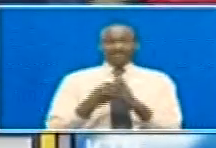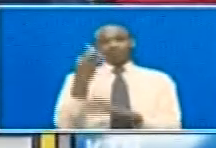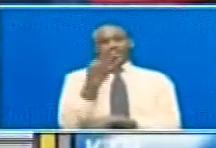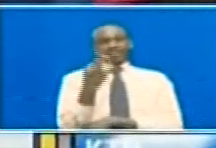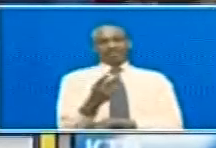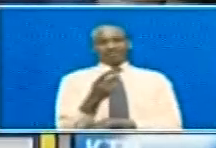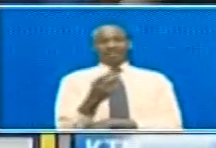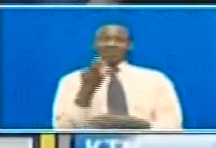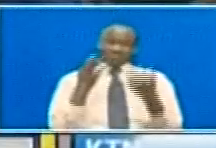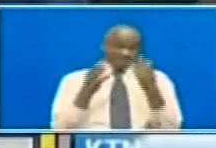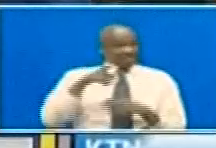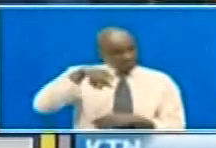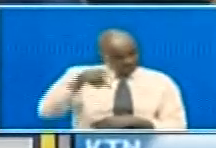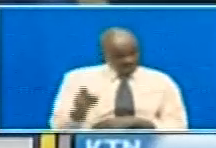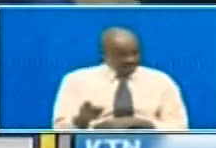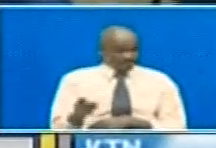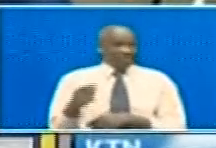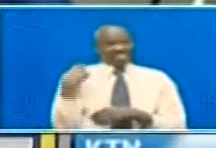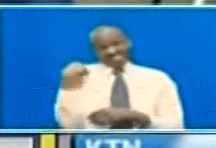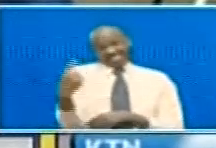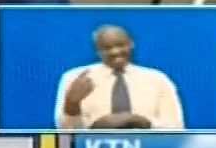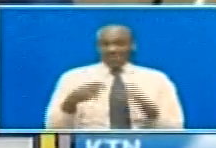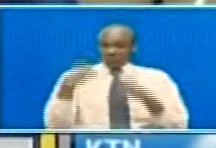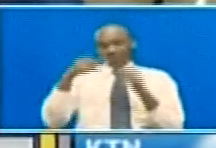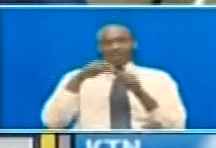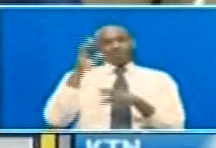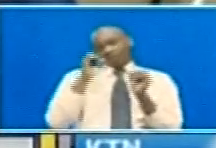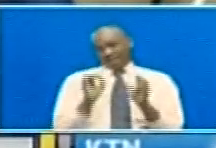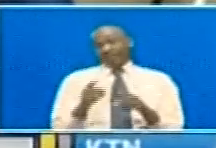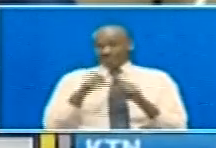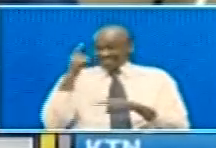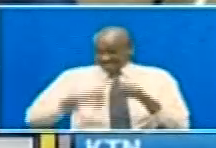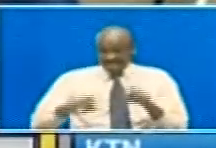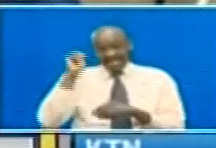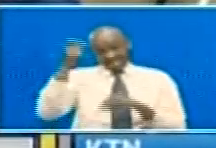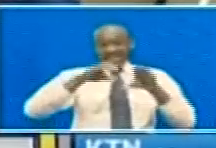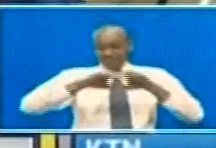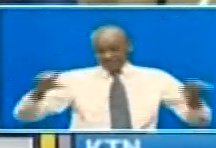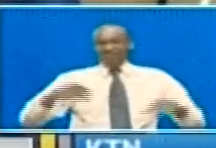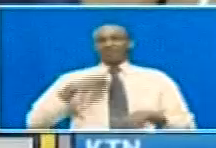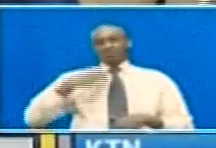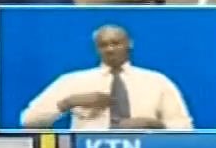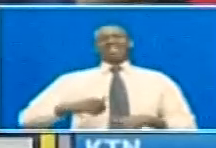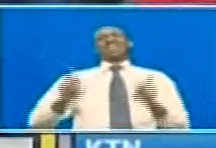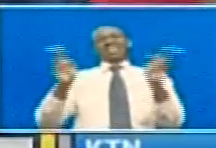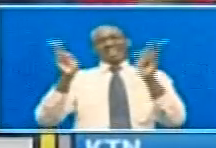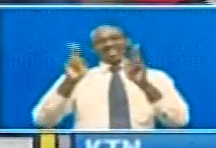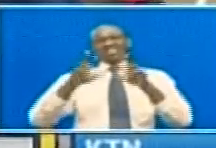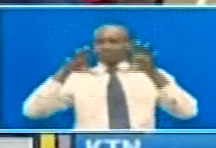There may have been a shadow on continental volleyball in recent history, but this year, Kenya Pipeline feel they're well lubricated to conquer